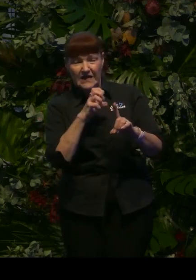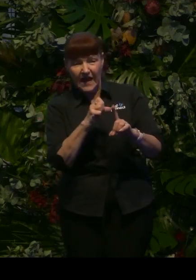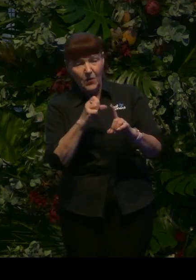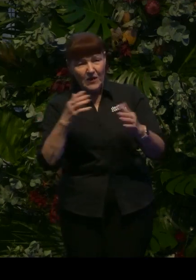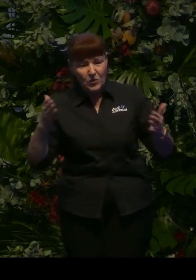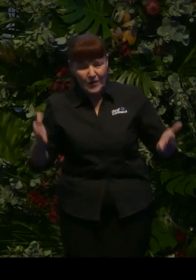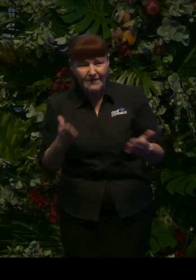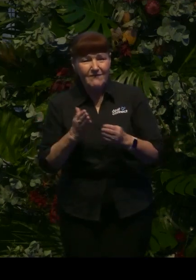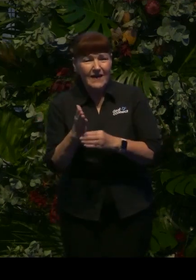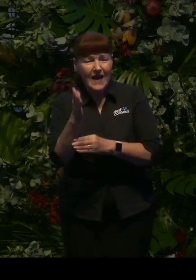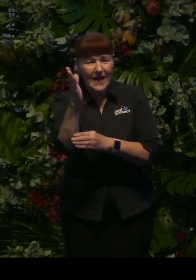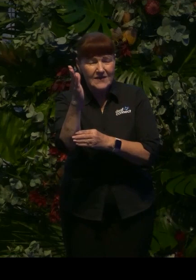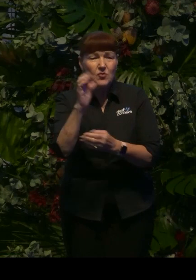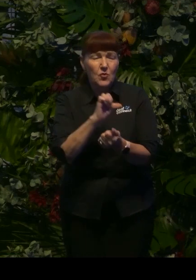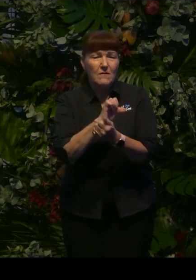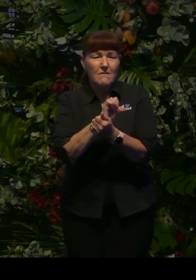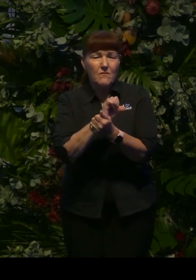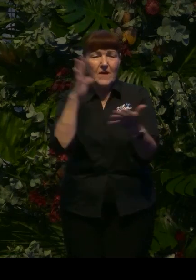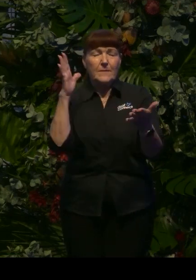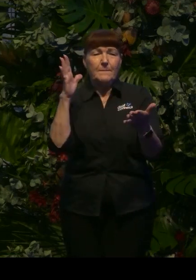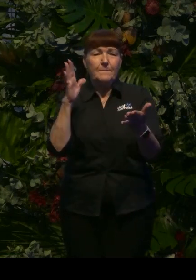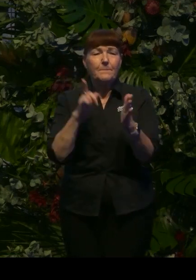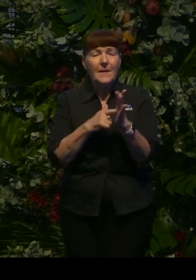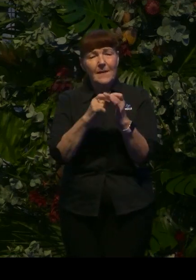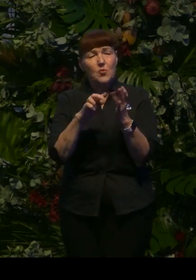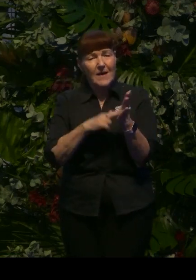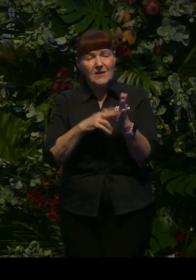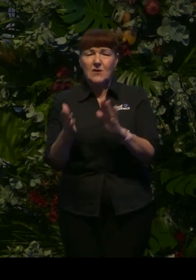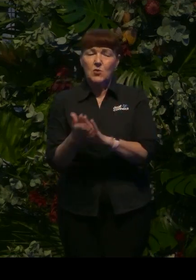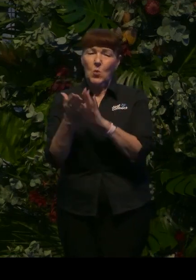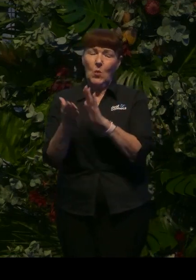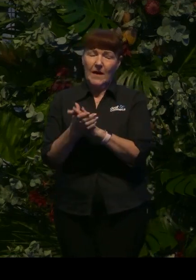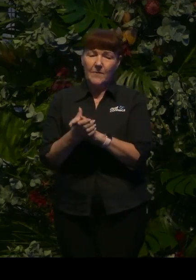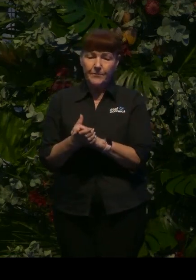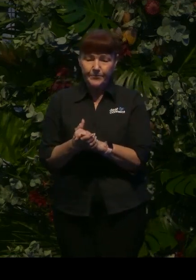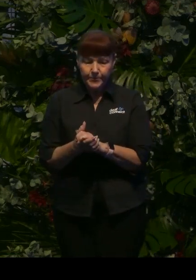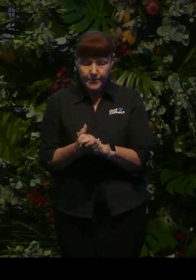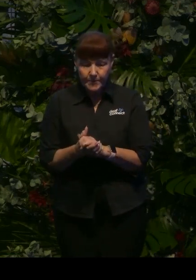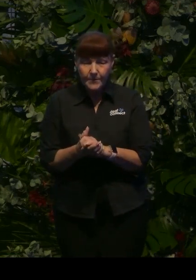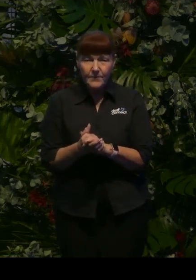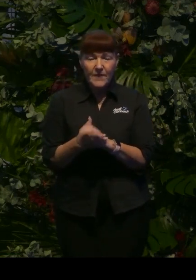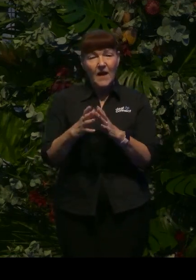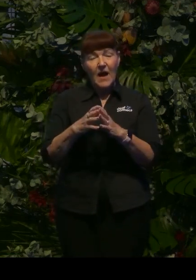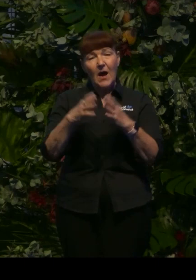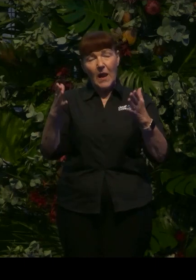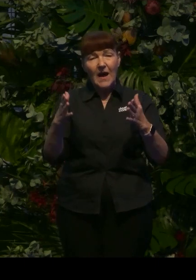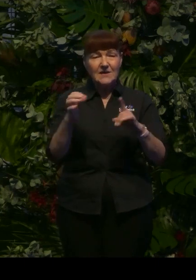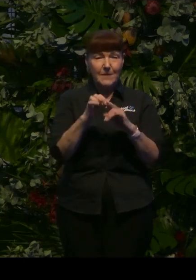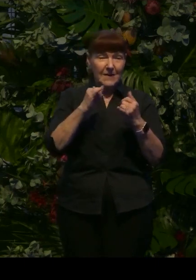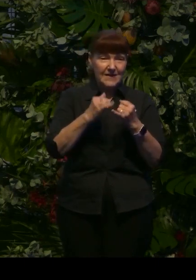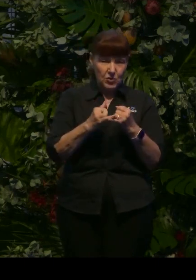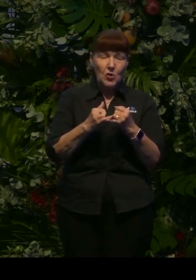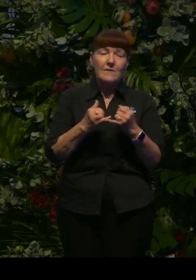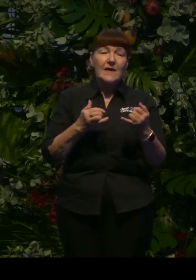freedom, liberation, joy, with no exceptions. So what is the NEA? our largest public service union in the United